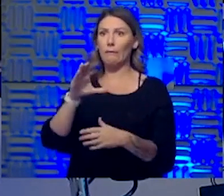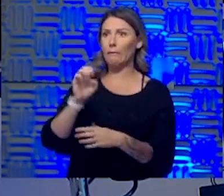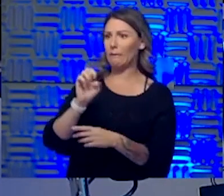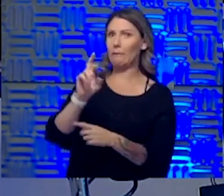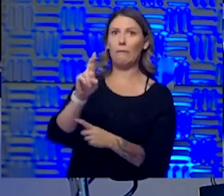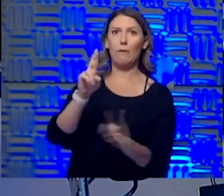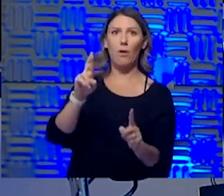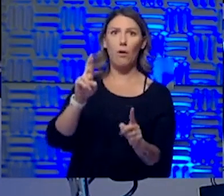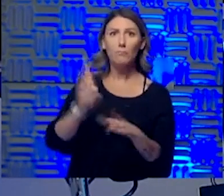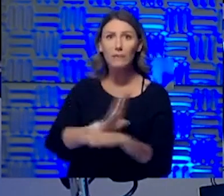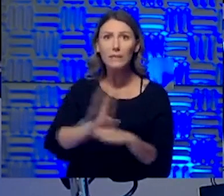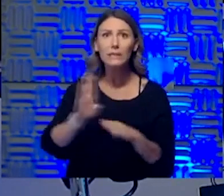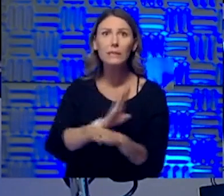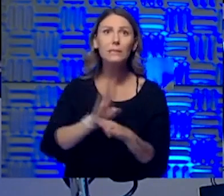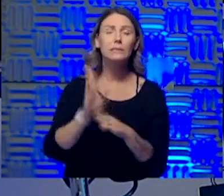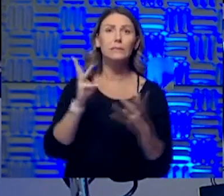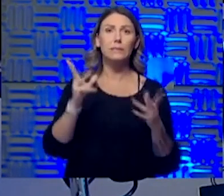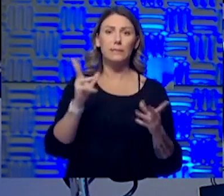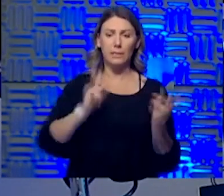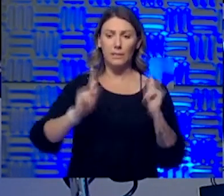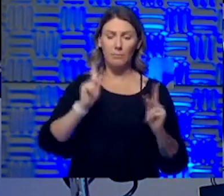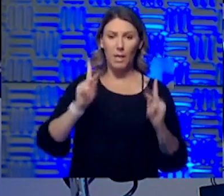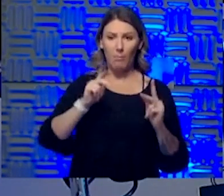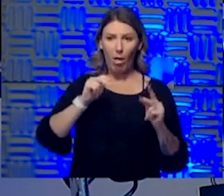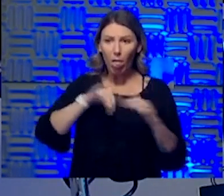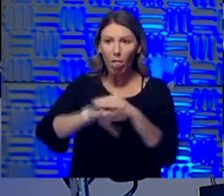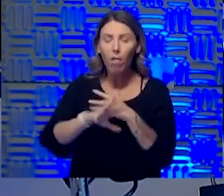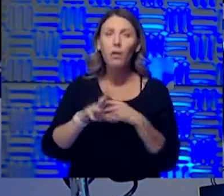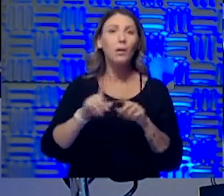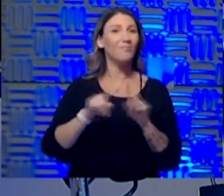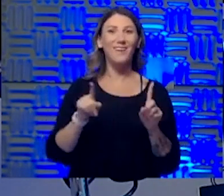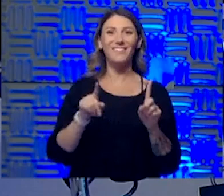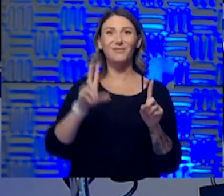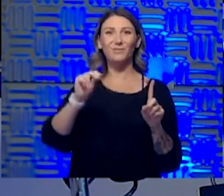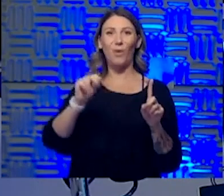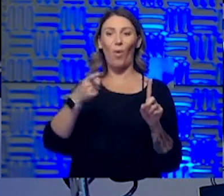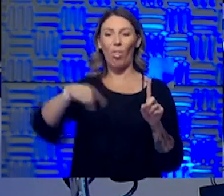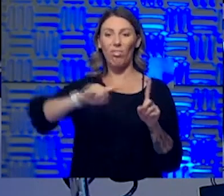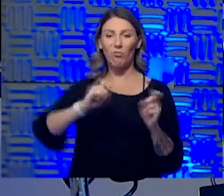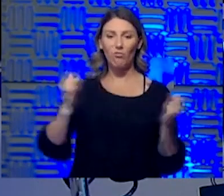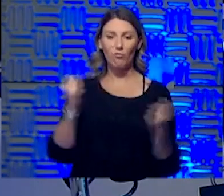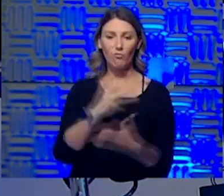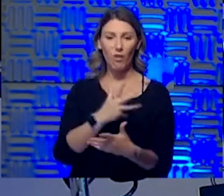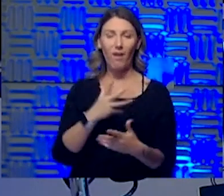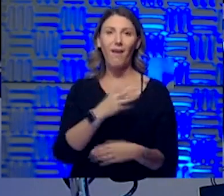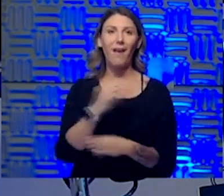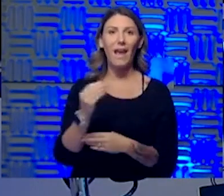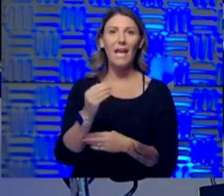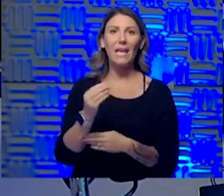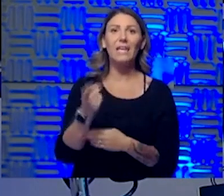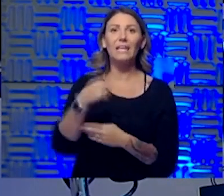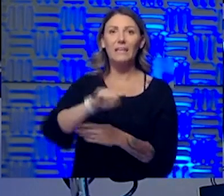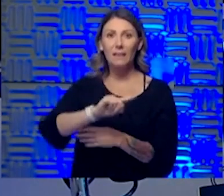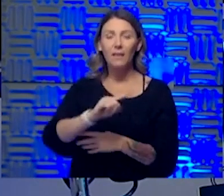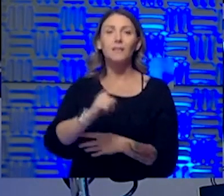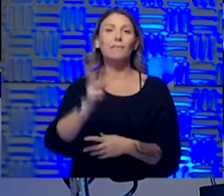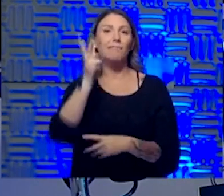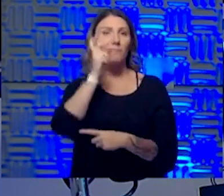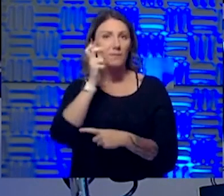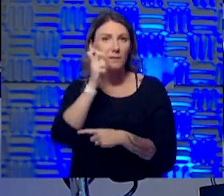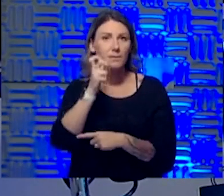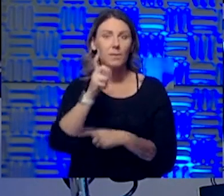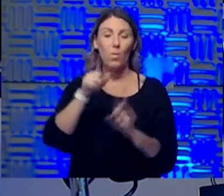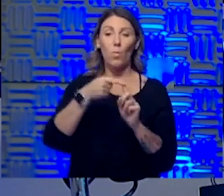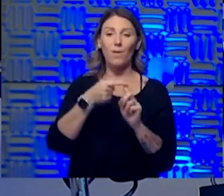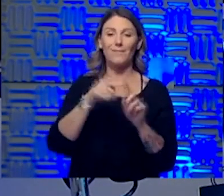I think people were afraid. Yeah, people were. I think people were afraid. And once again, I think they listened. I have to come to some of that conclusion that they did everything they could to stay away. And that